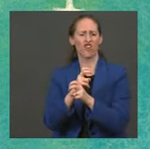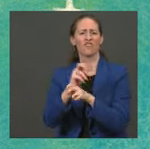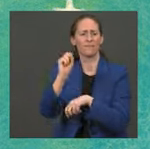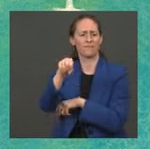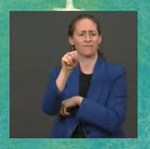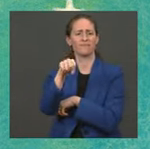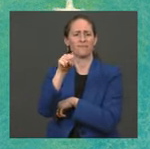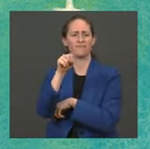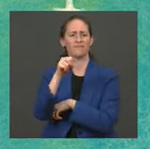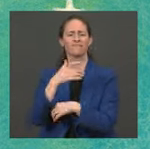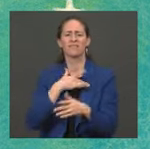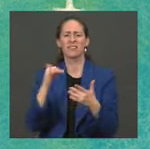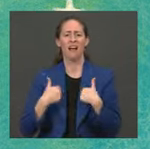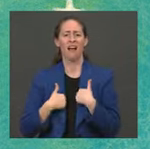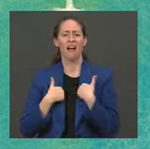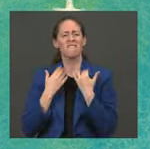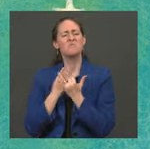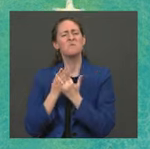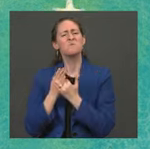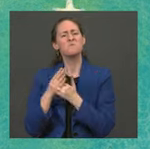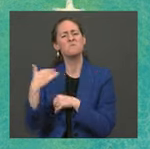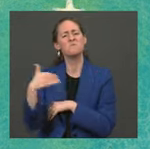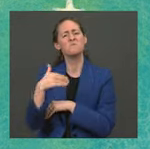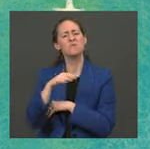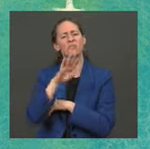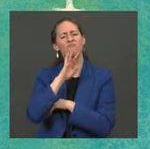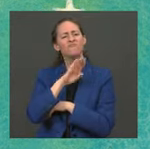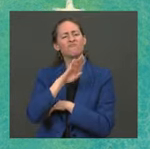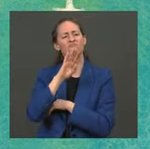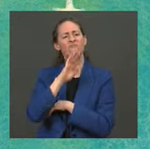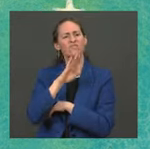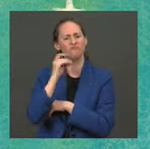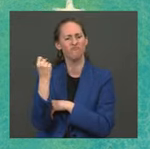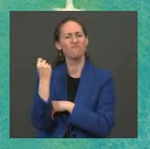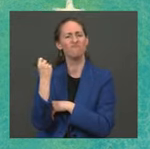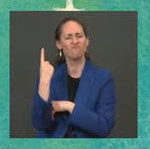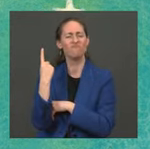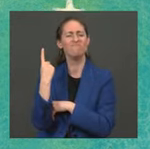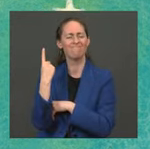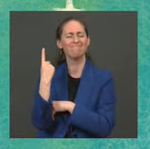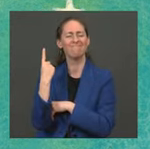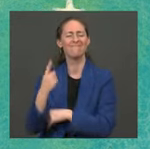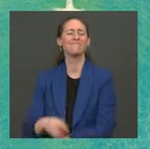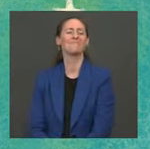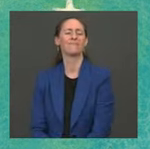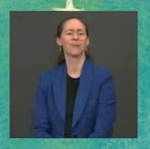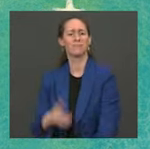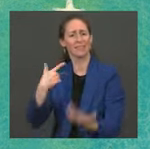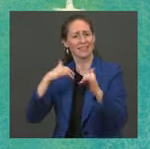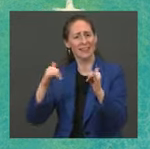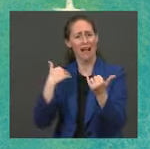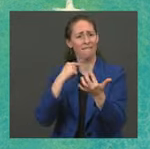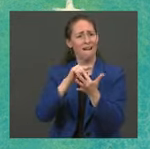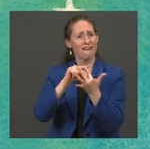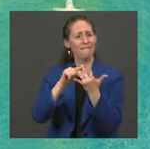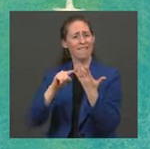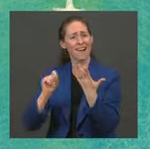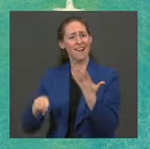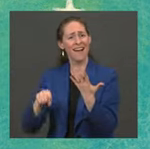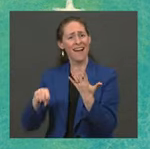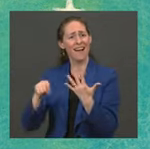carry, these constants remind us that we are not alone. They heal